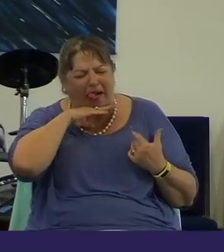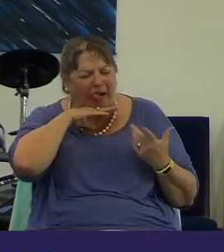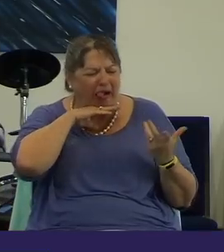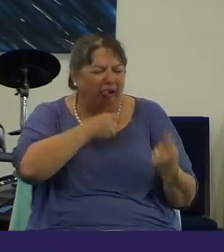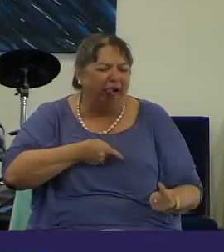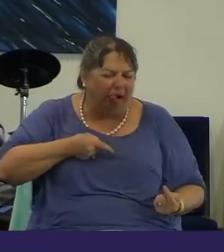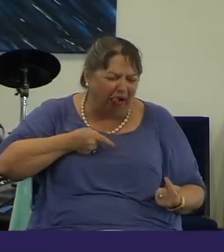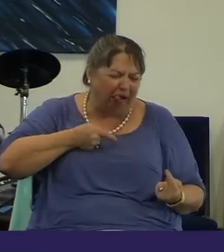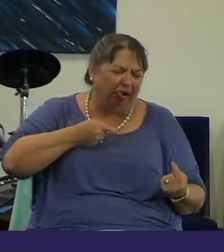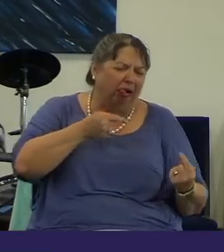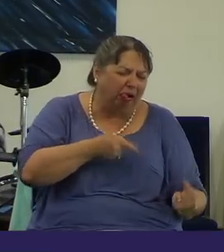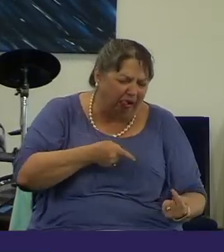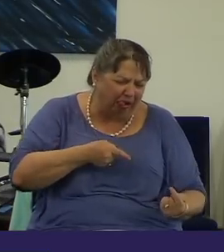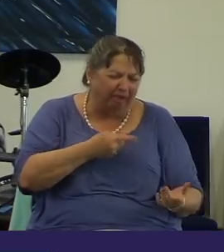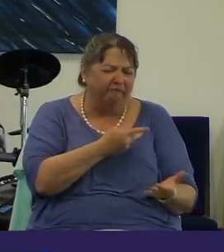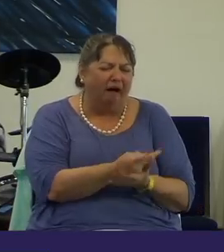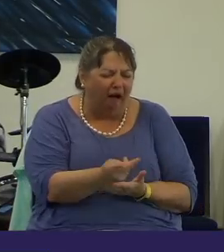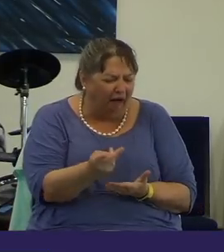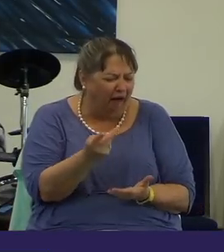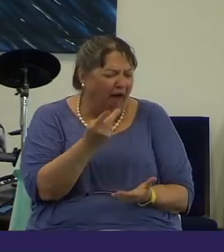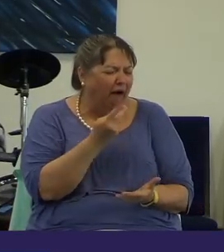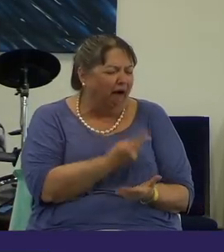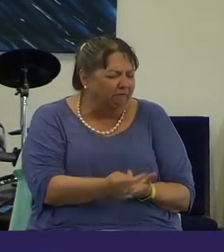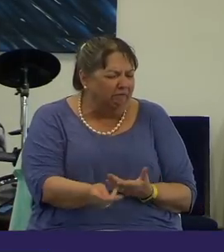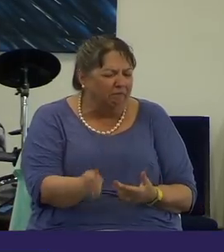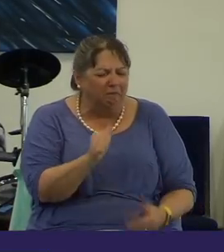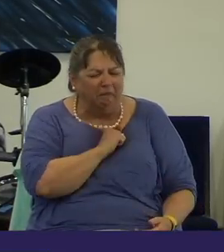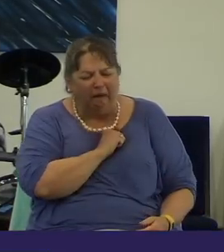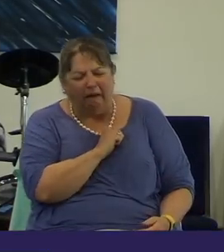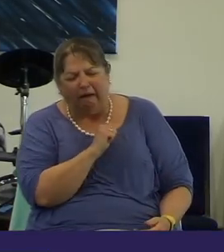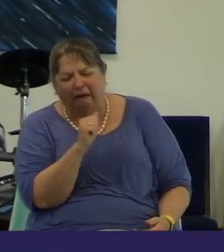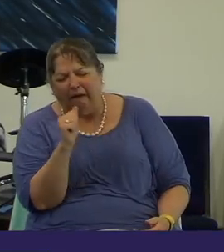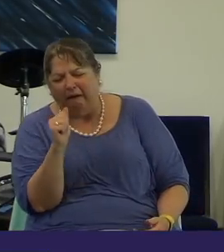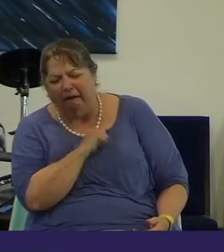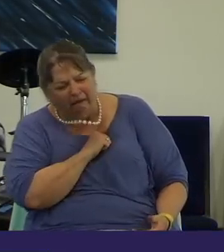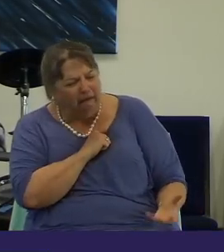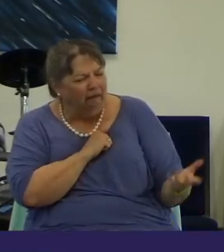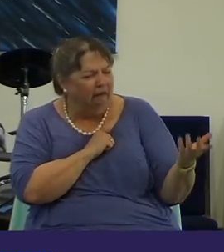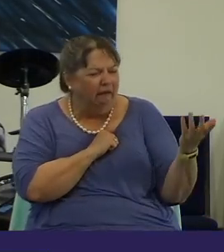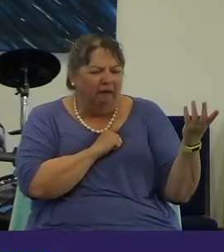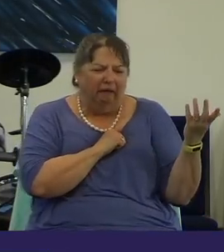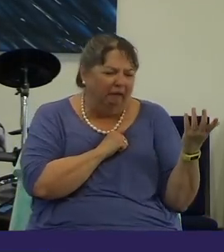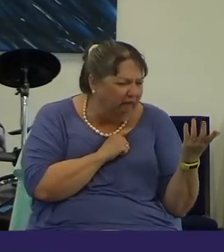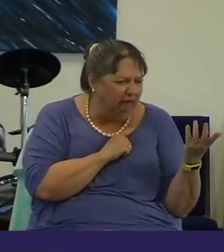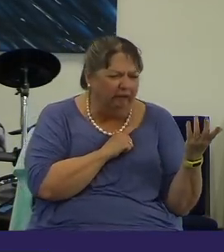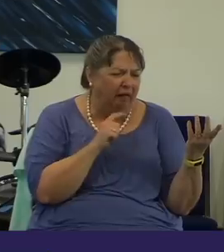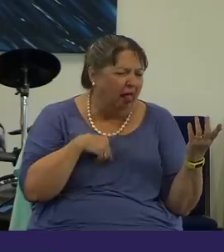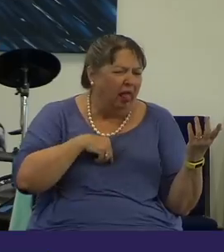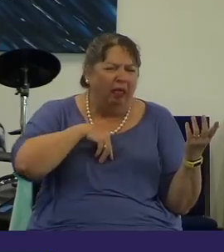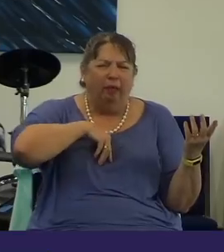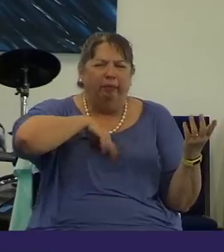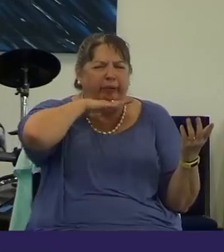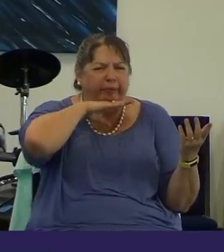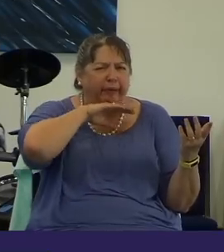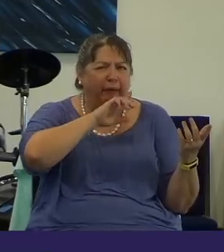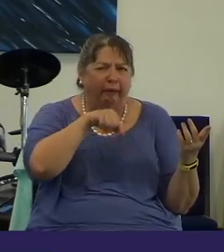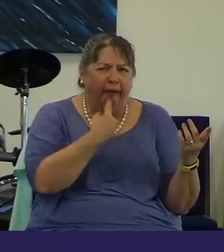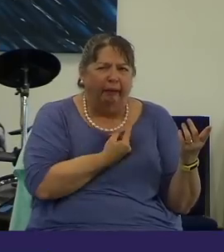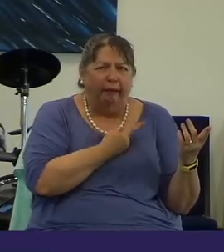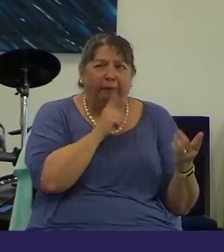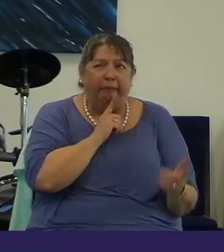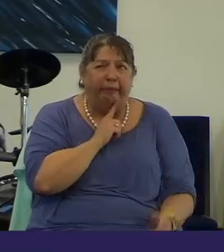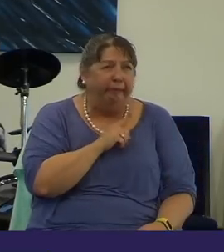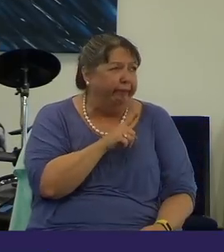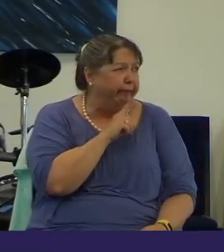I'm tired of failing. I'm tired of coming to an emptiness. I'm tired of the sense of loneliness